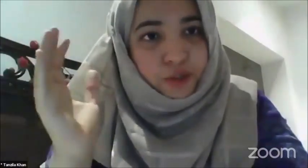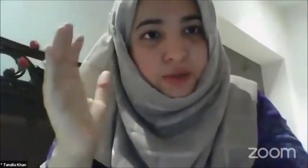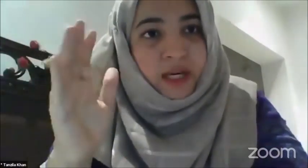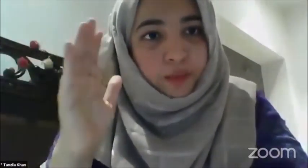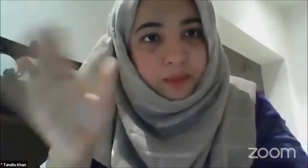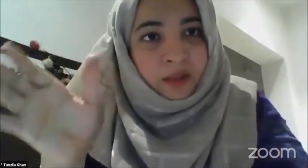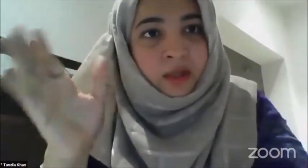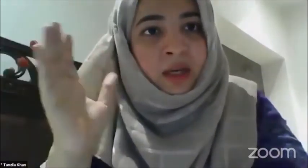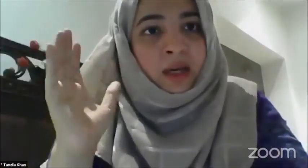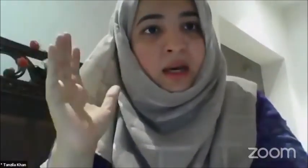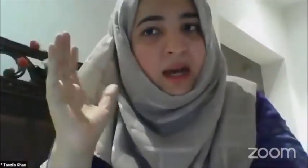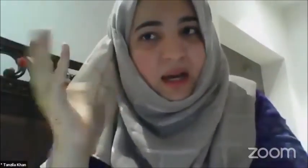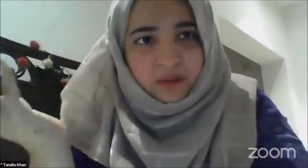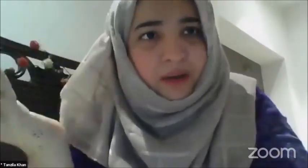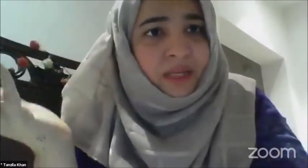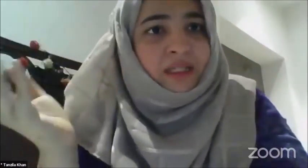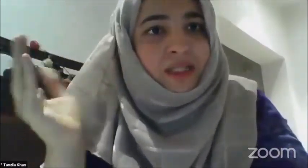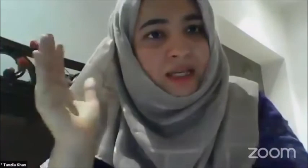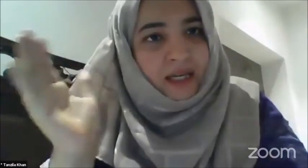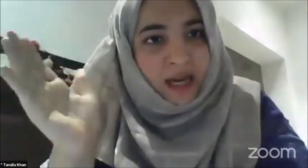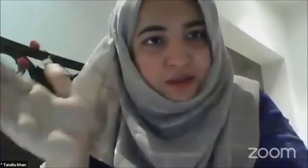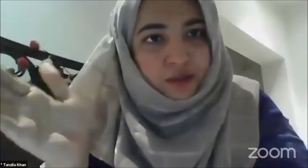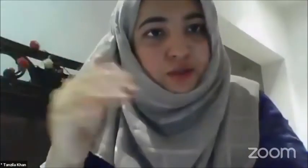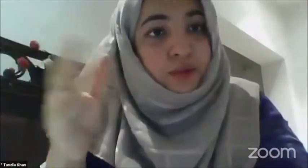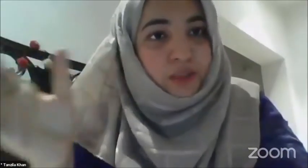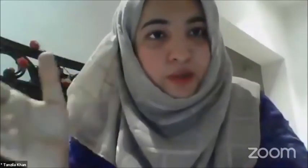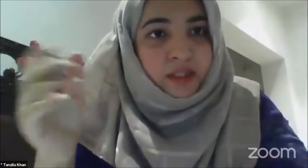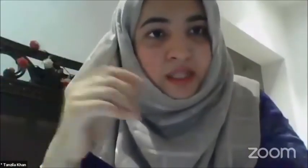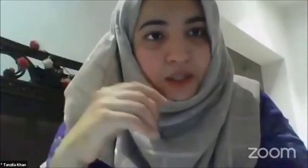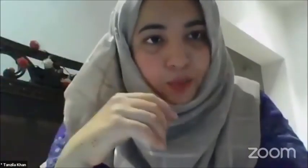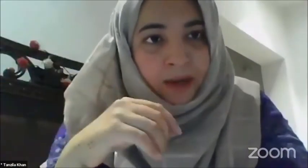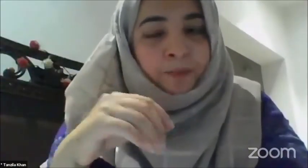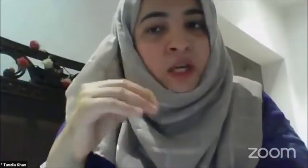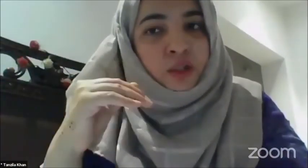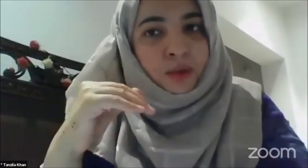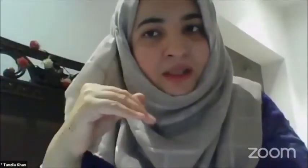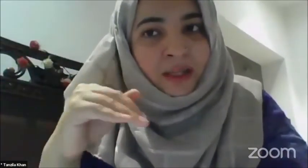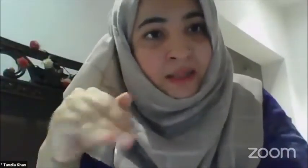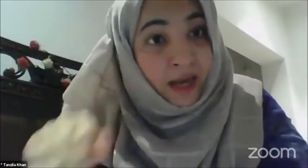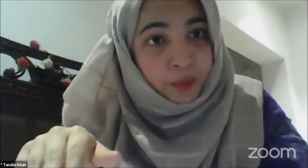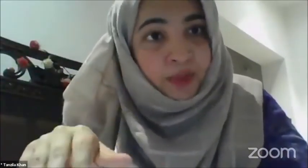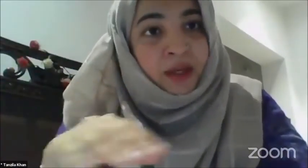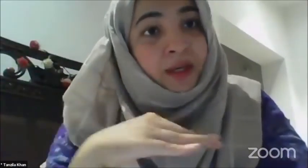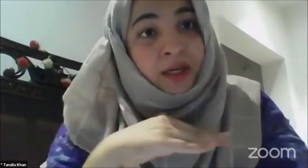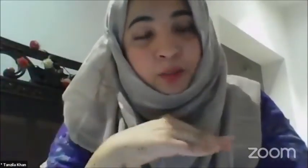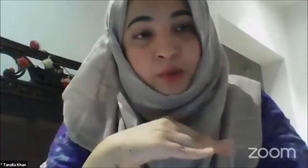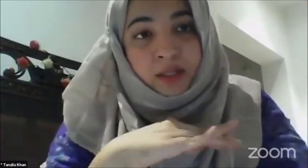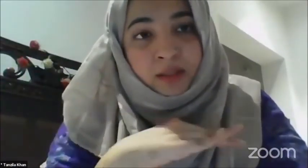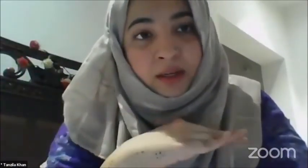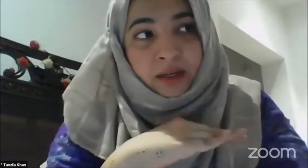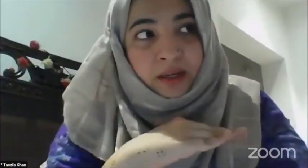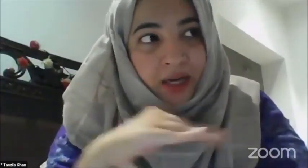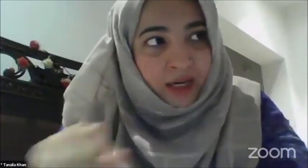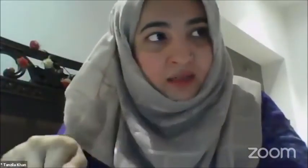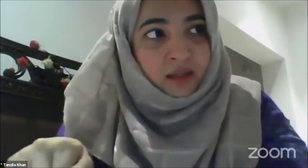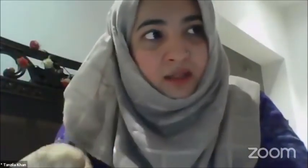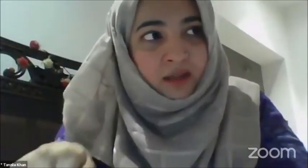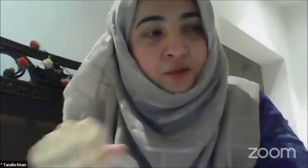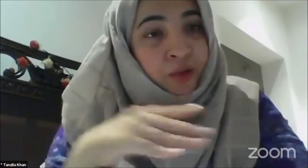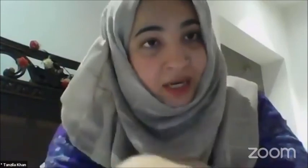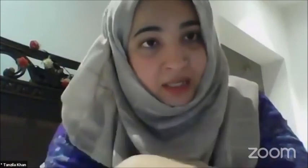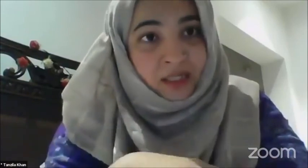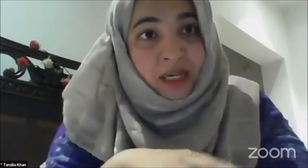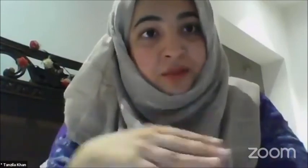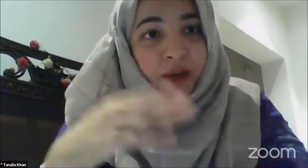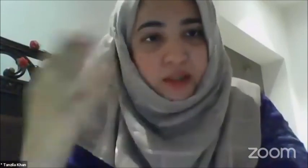make sure that women and families can get access to these products as well. So I think in that way, it was a great year